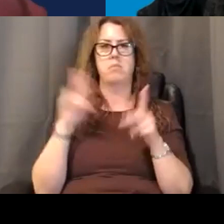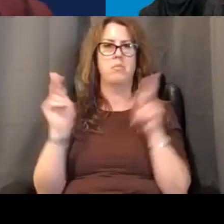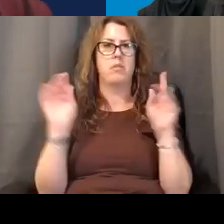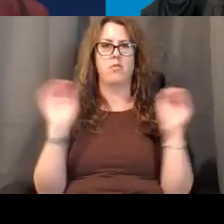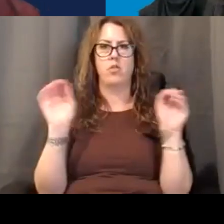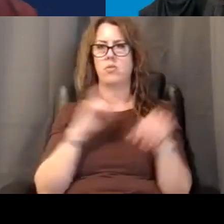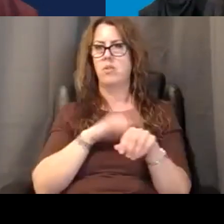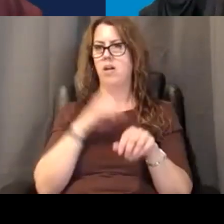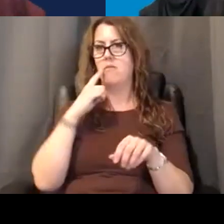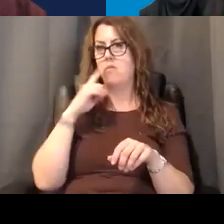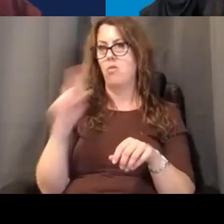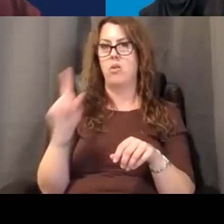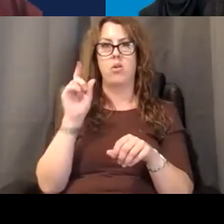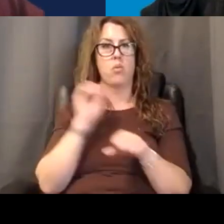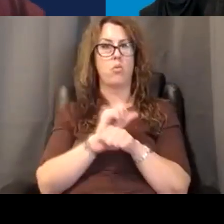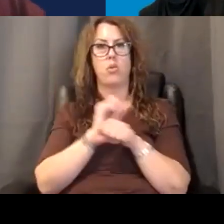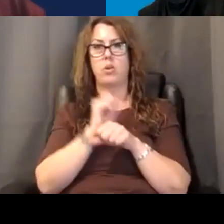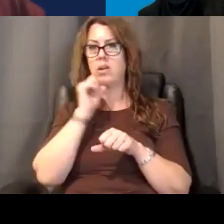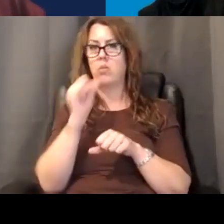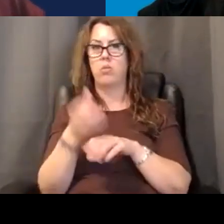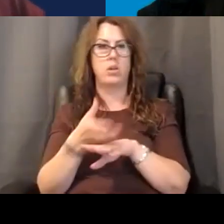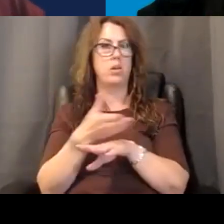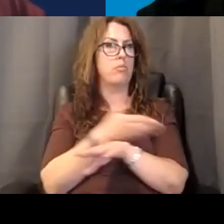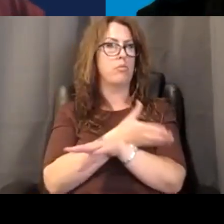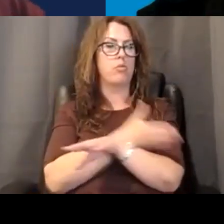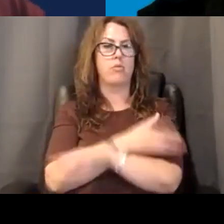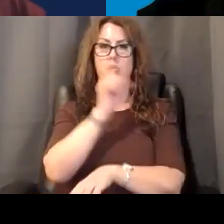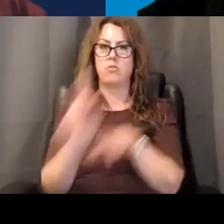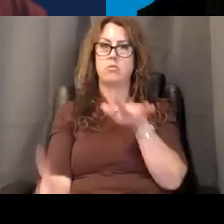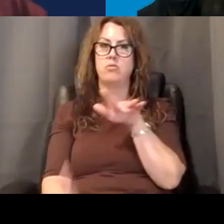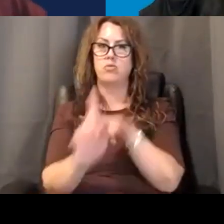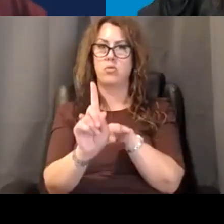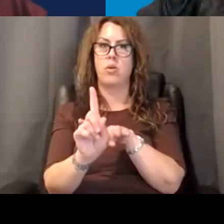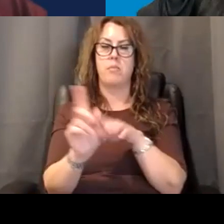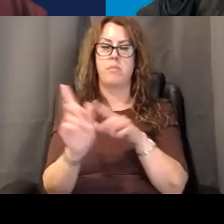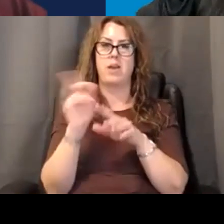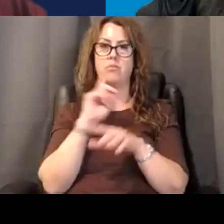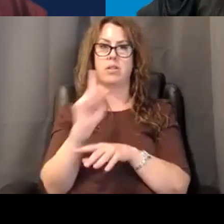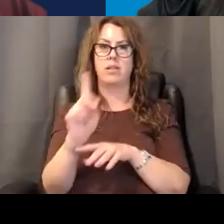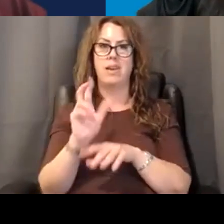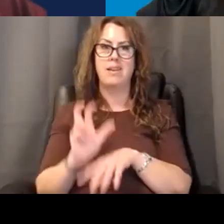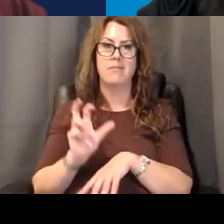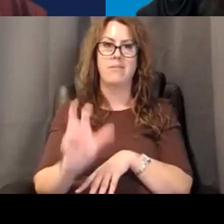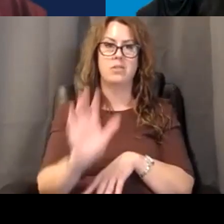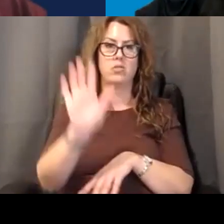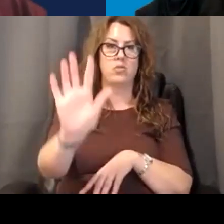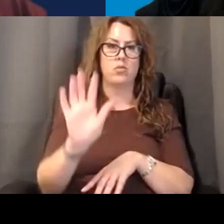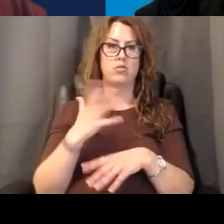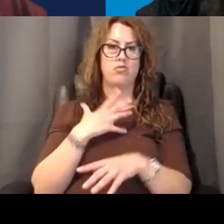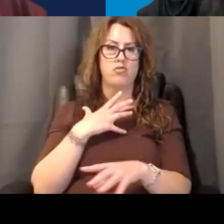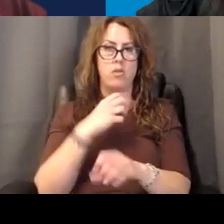unless you take the time to build trust and really like showing up differently in that way. So talking about